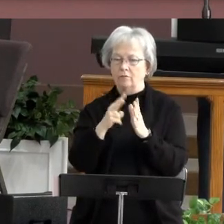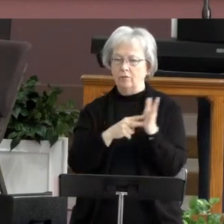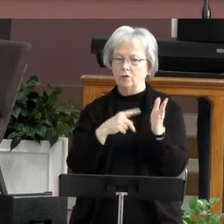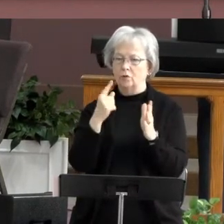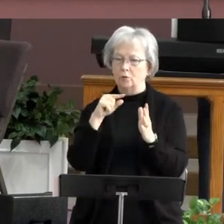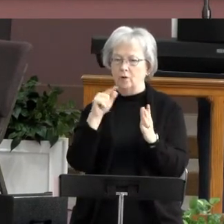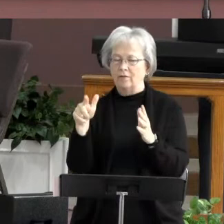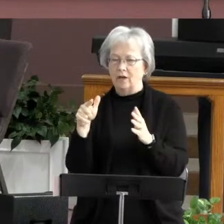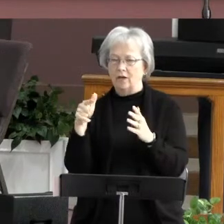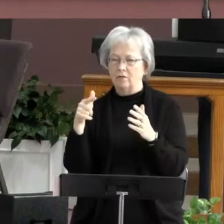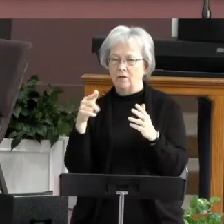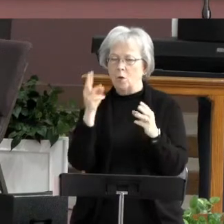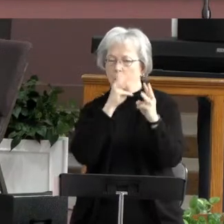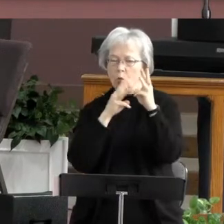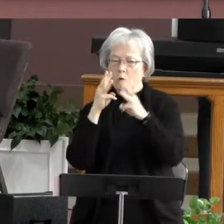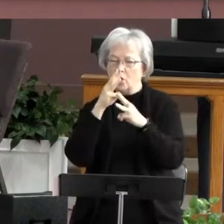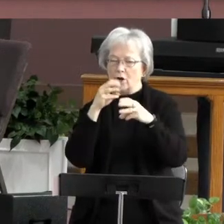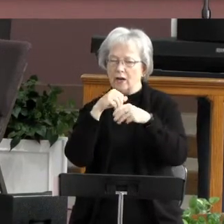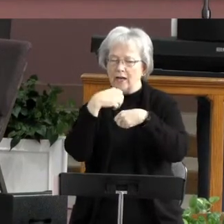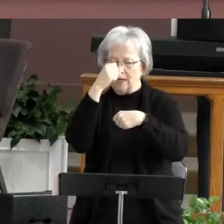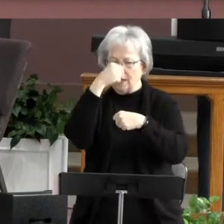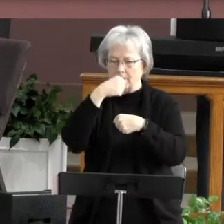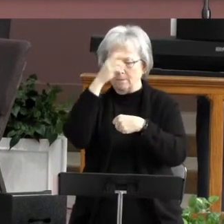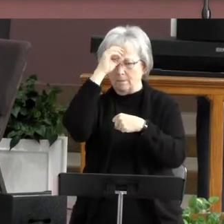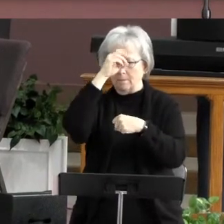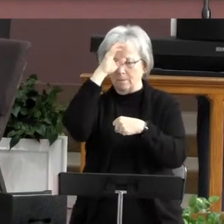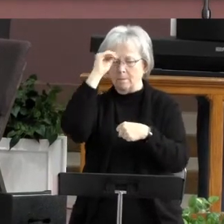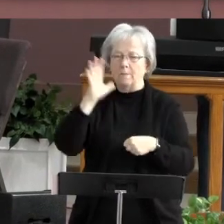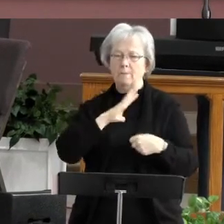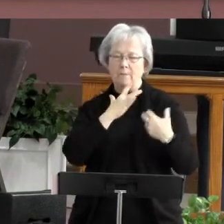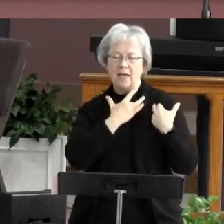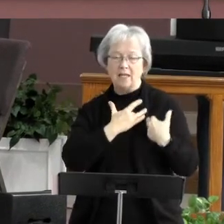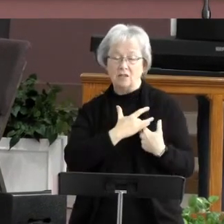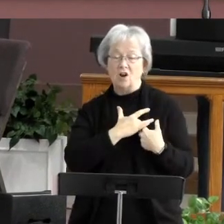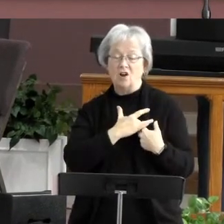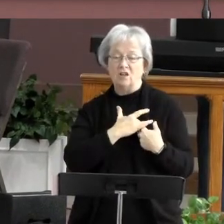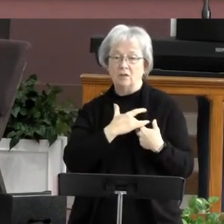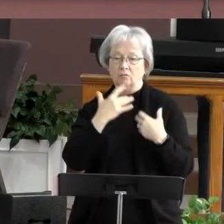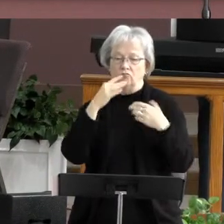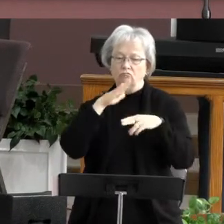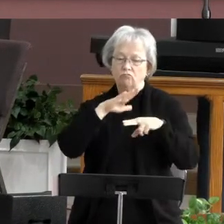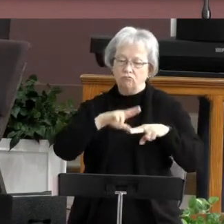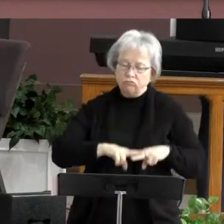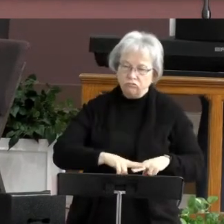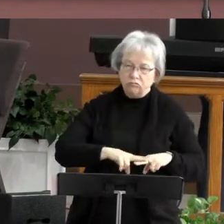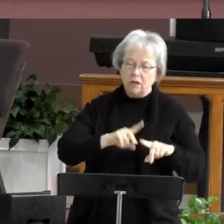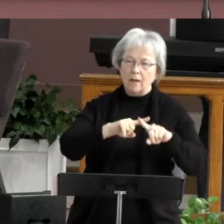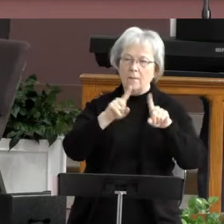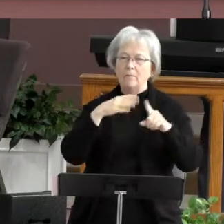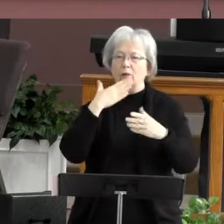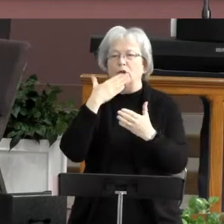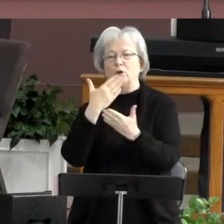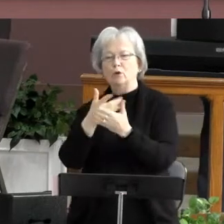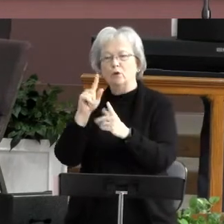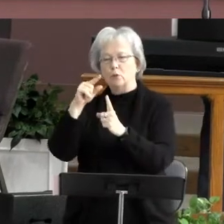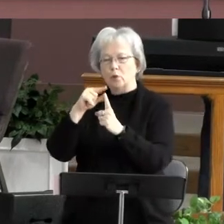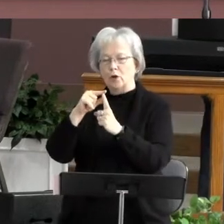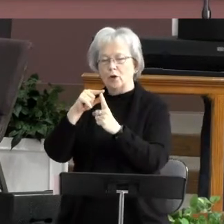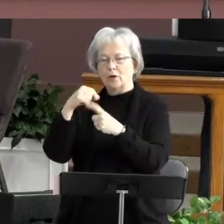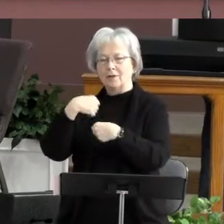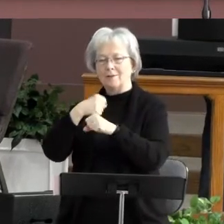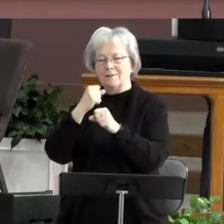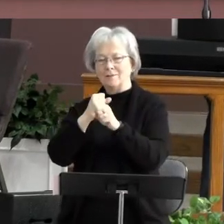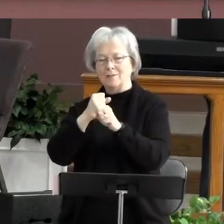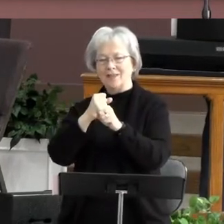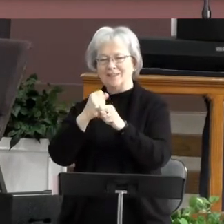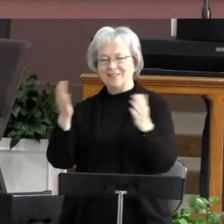down, but a good word makes it glad." That's what we want this morning, is a good word to encourage us and to build us